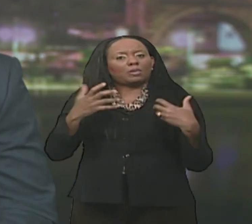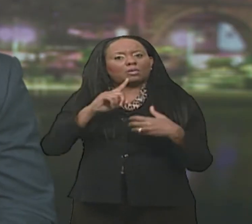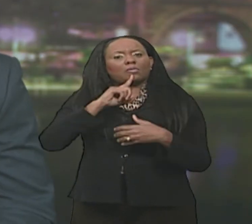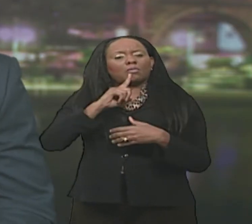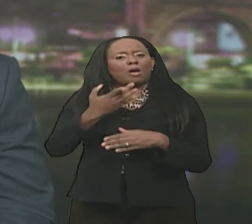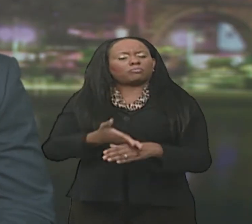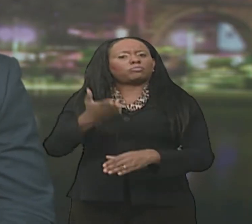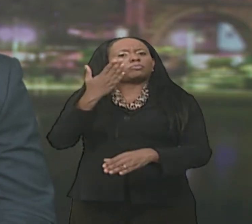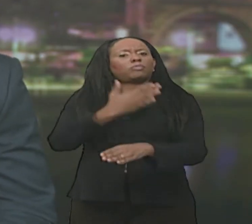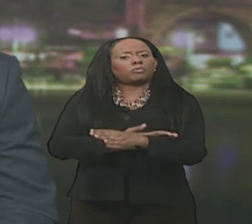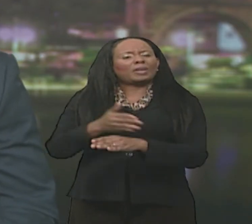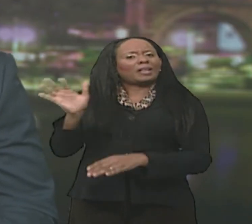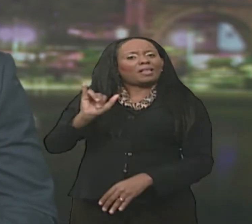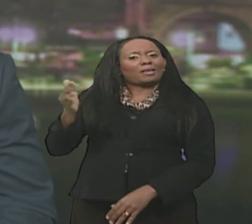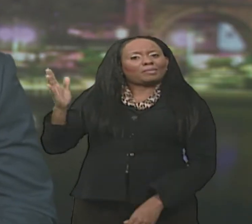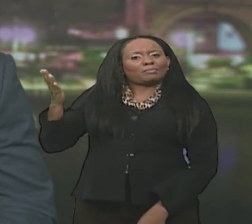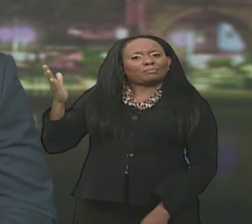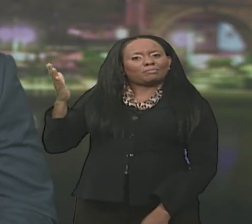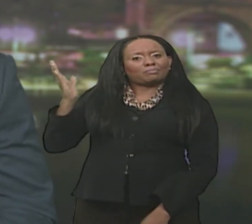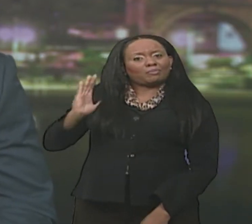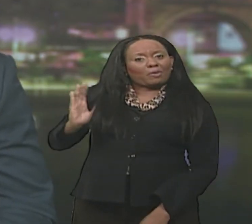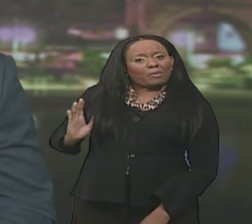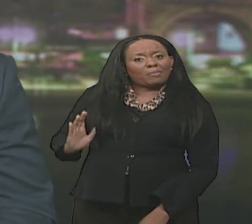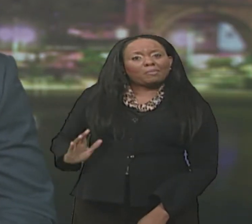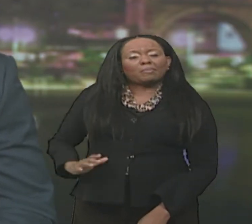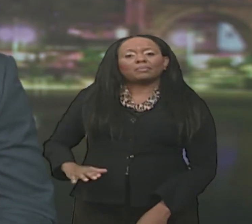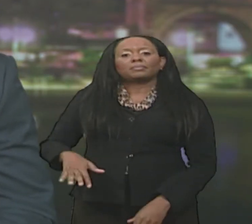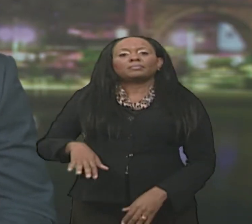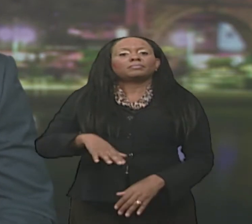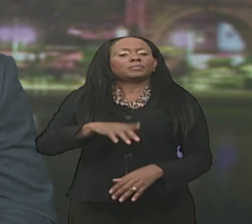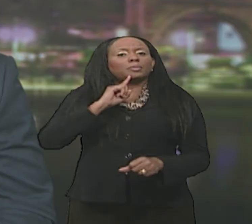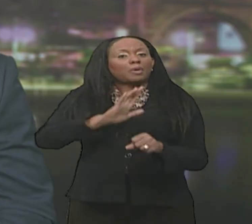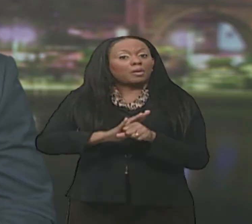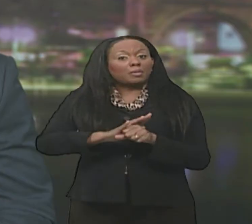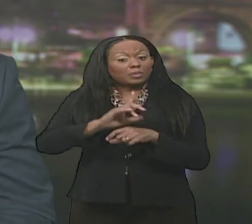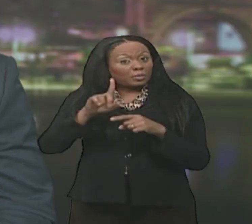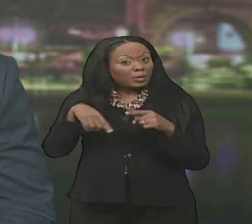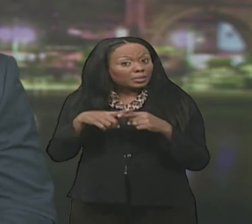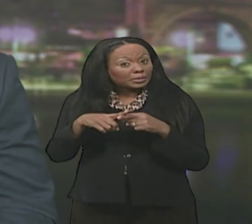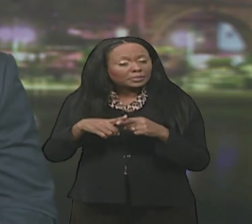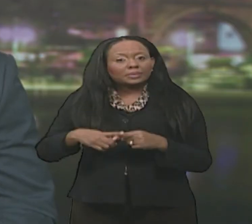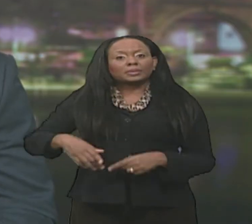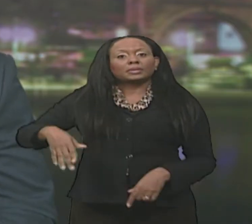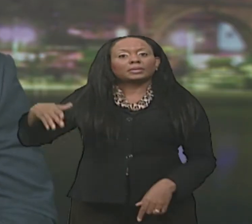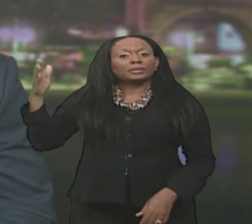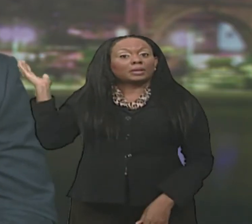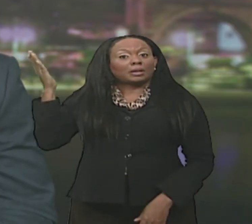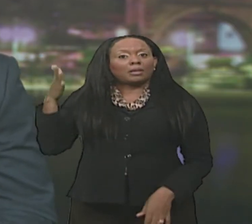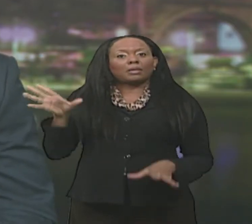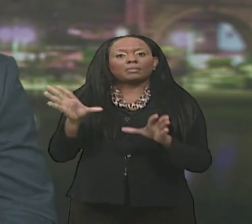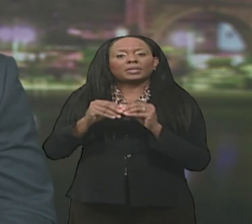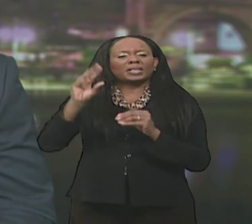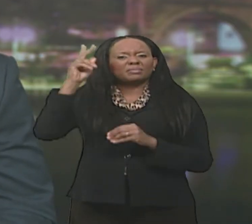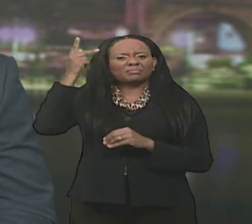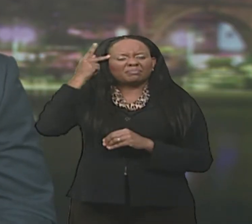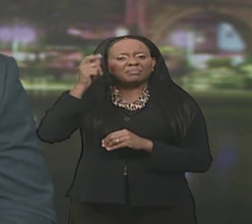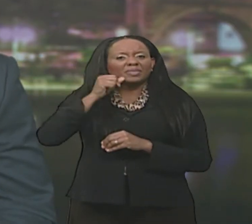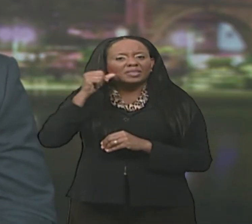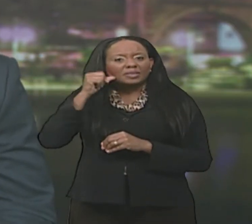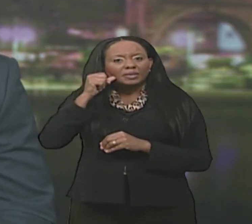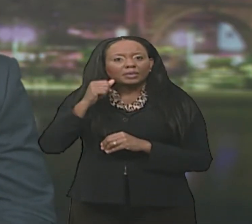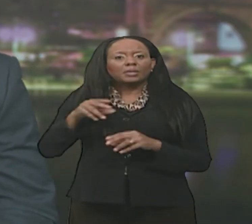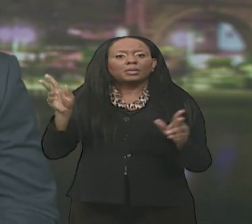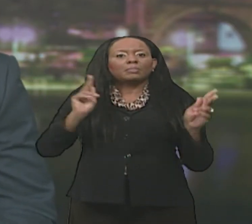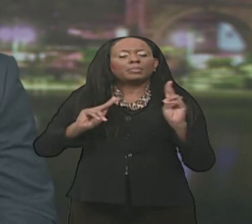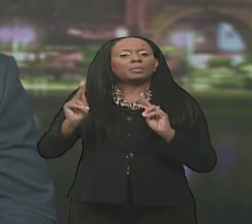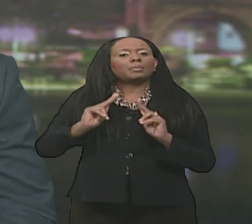constituency to its former days. The commitment was given during a political meeting in Eden Lodge. Ms. Tudor says residents have been turning